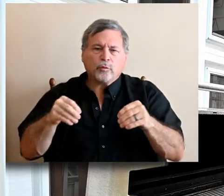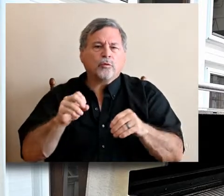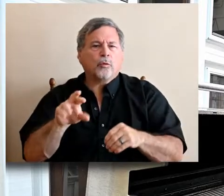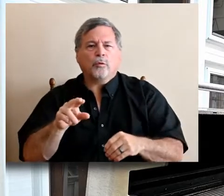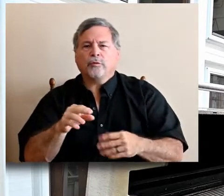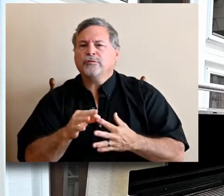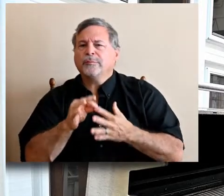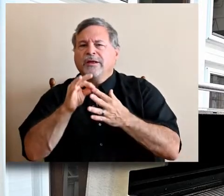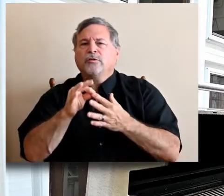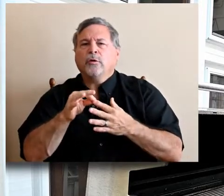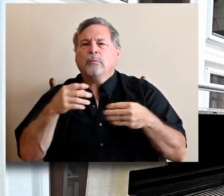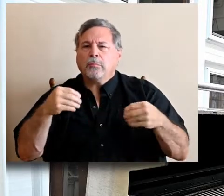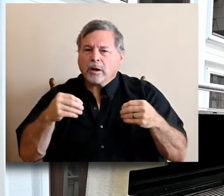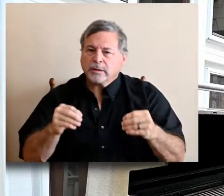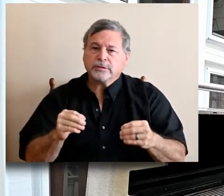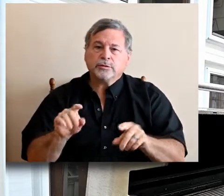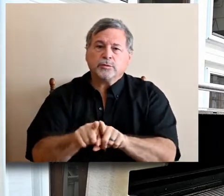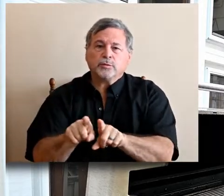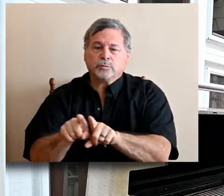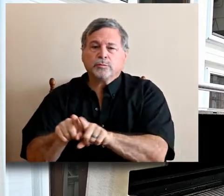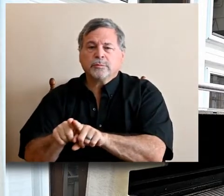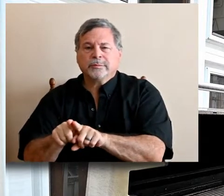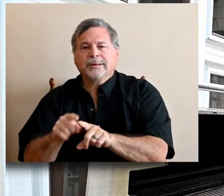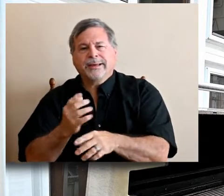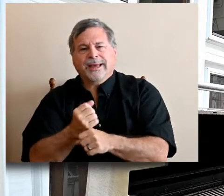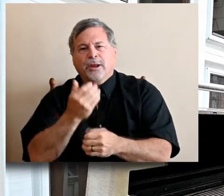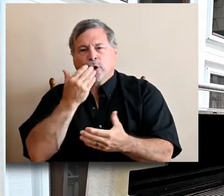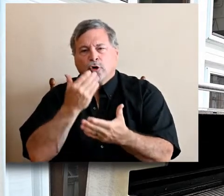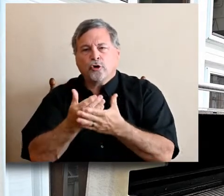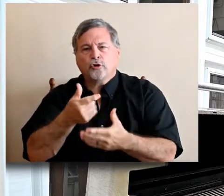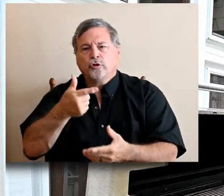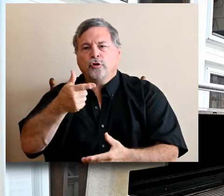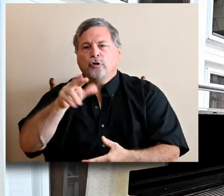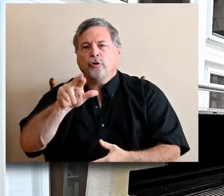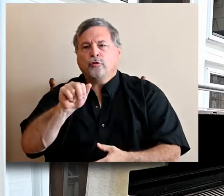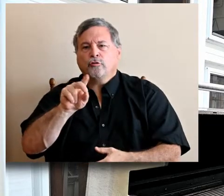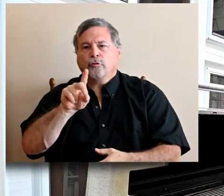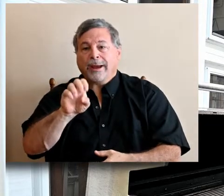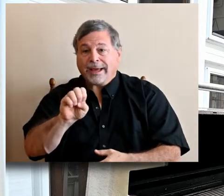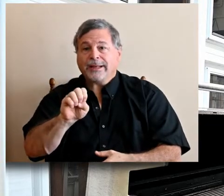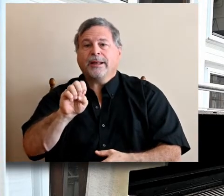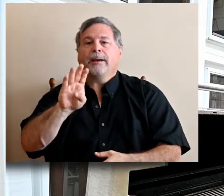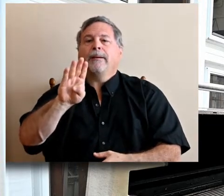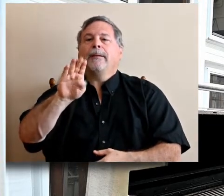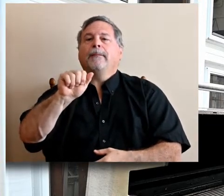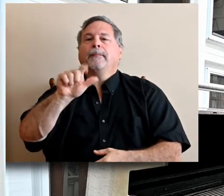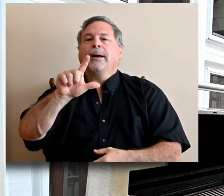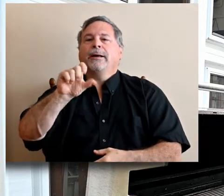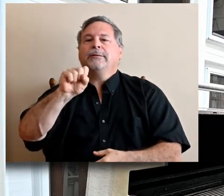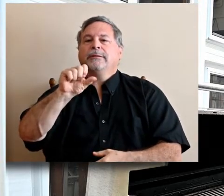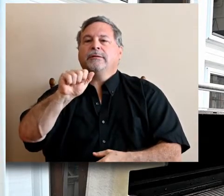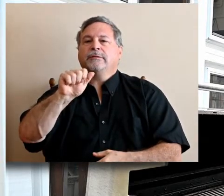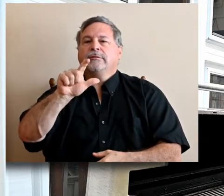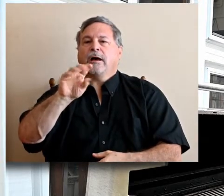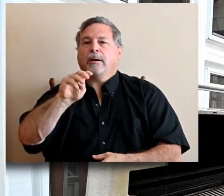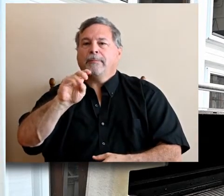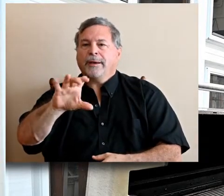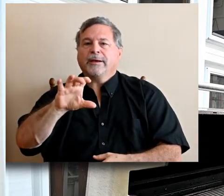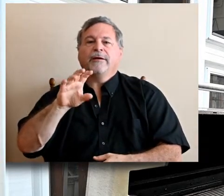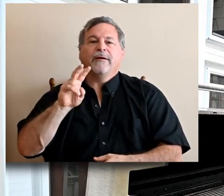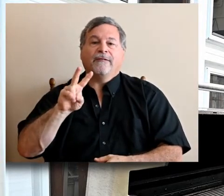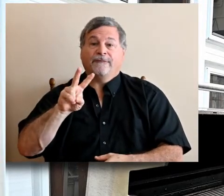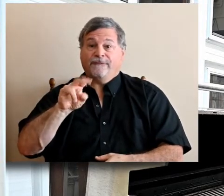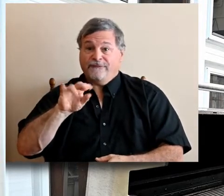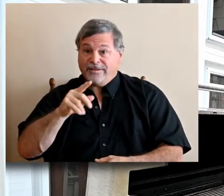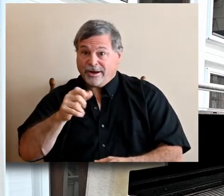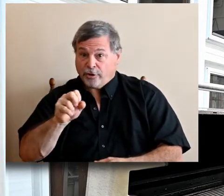or any of the specialty markets. Get a good grade of balsamic vinegar to your taste, not necessarily